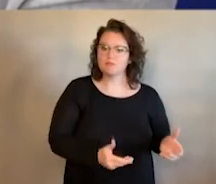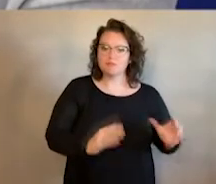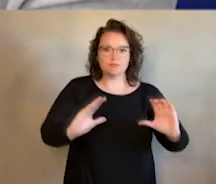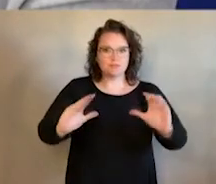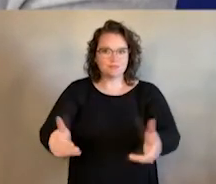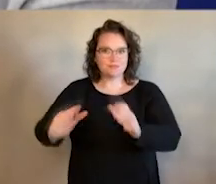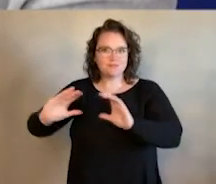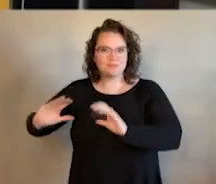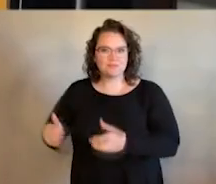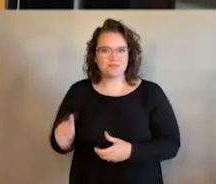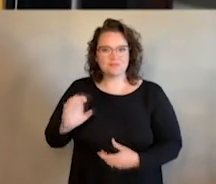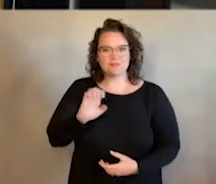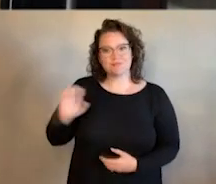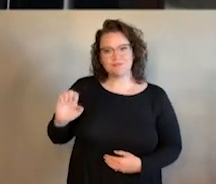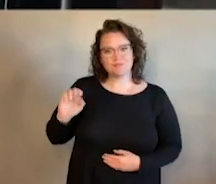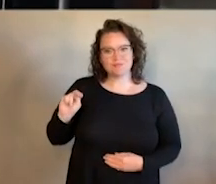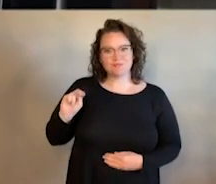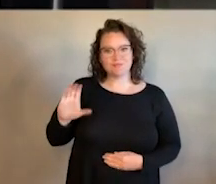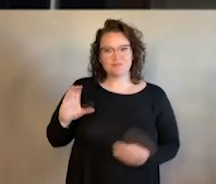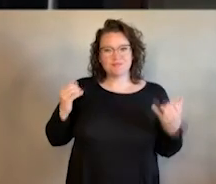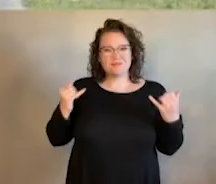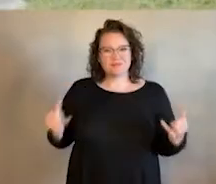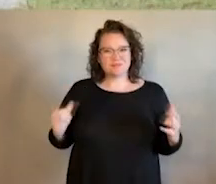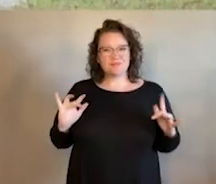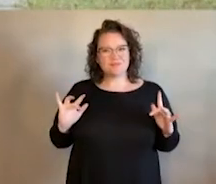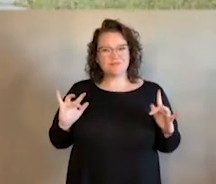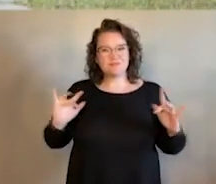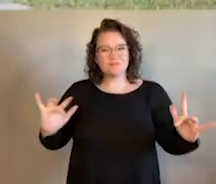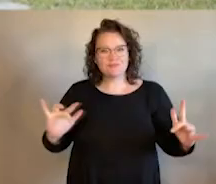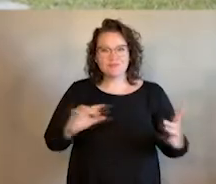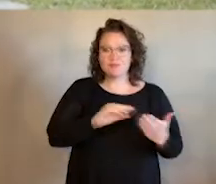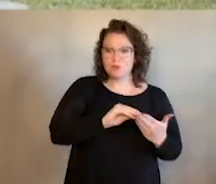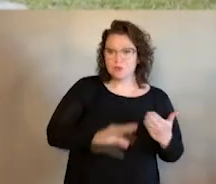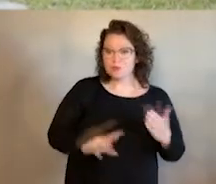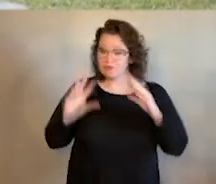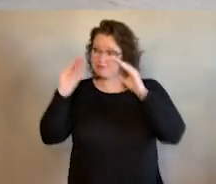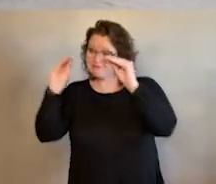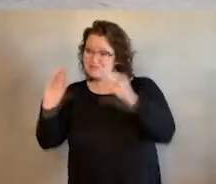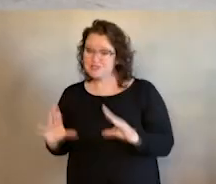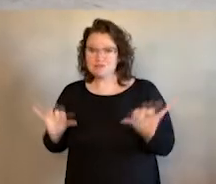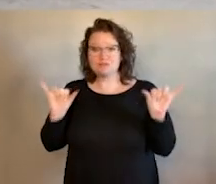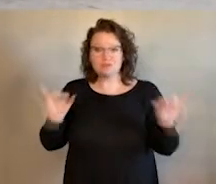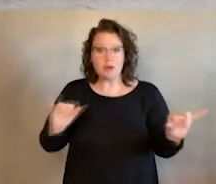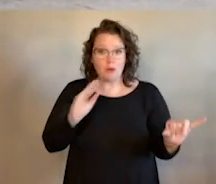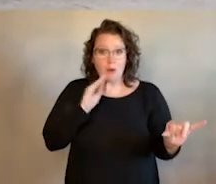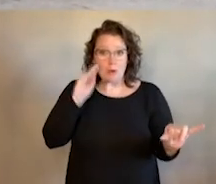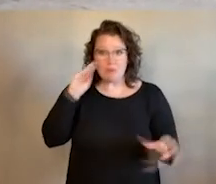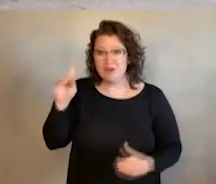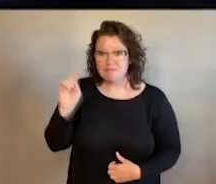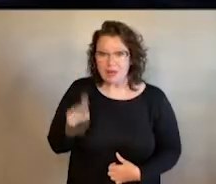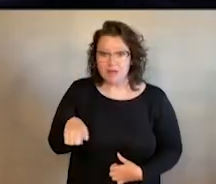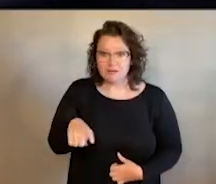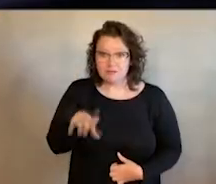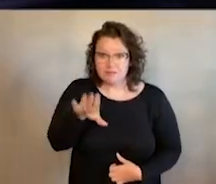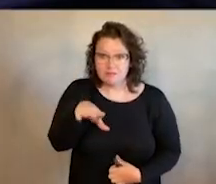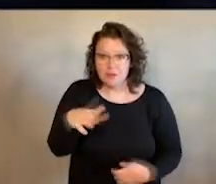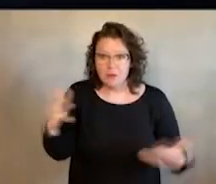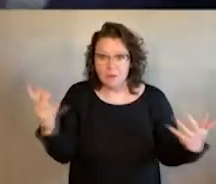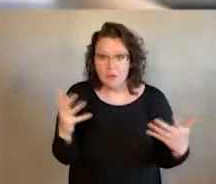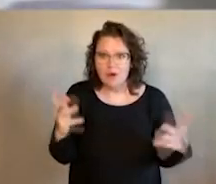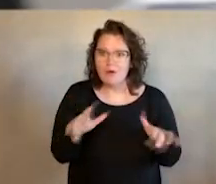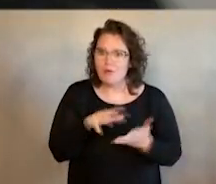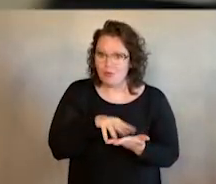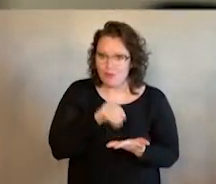While classrooms across Eastern North Carolina stand empty and students and teachers are tucked away at home, we know a great secret. Learning